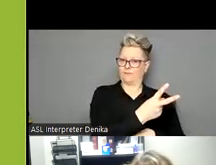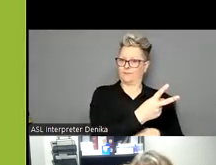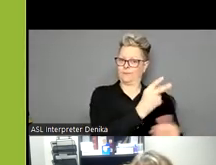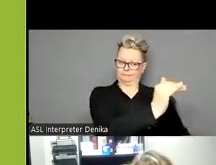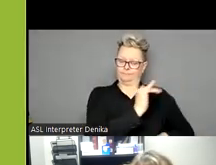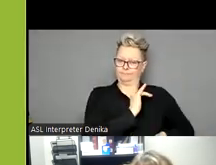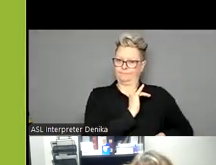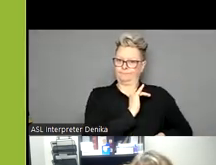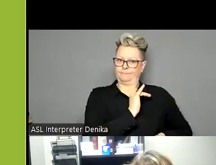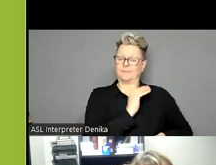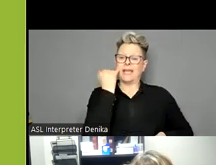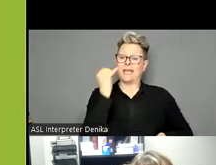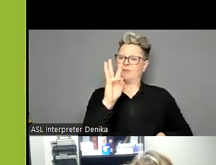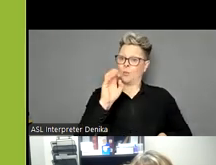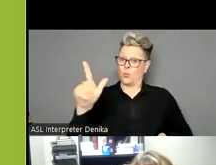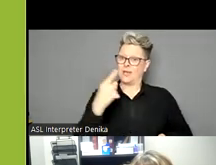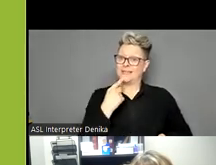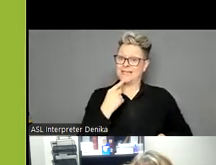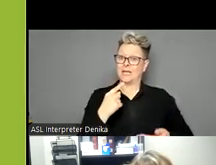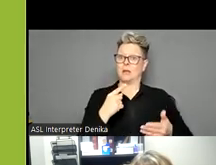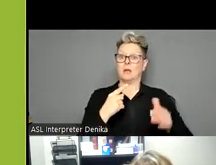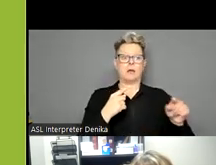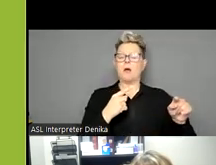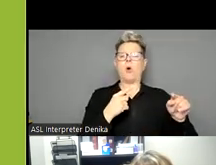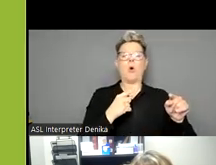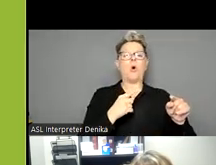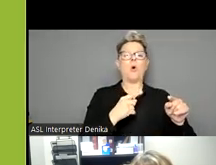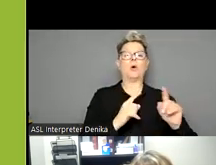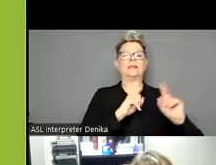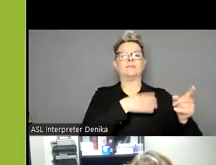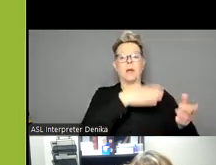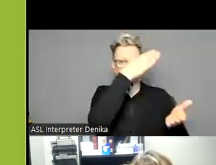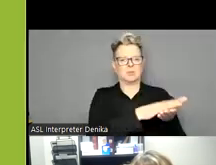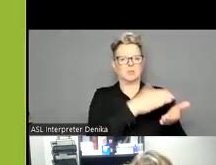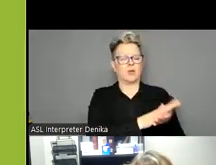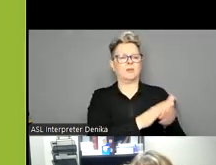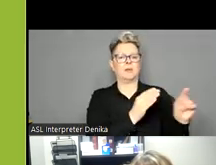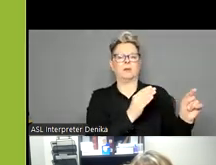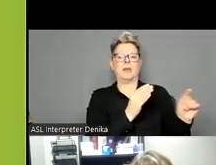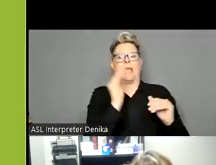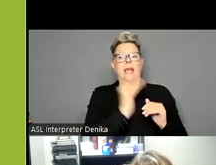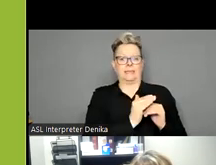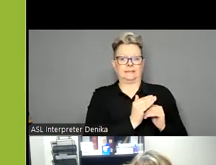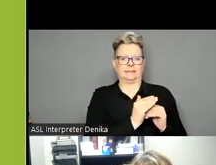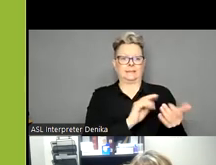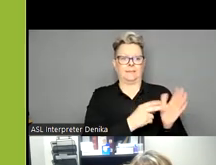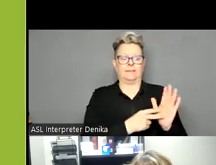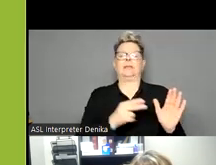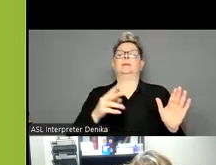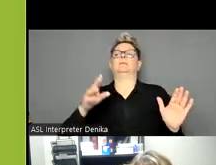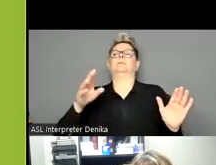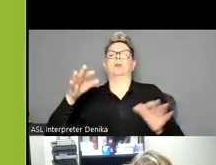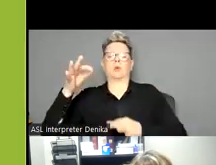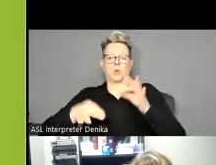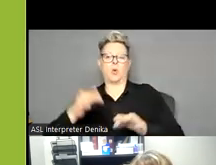will left your spouse less than that amount, then the court will override the will and give your spouse a larger